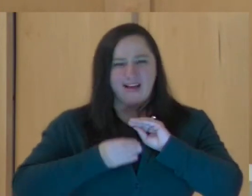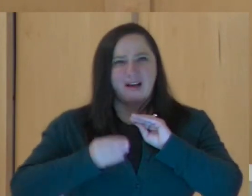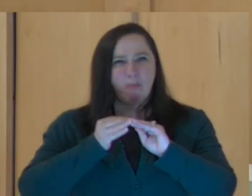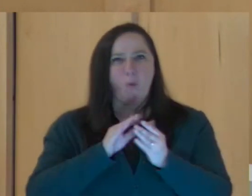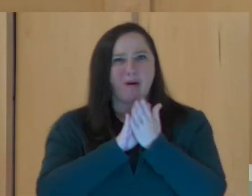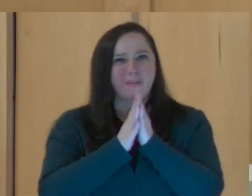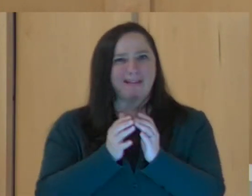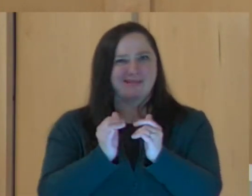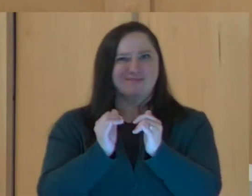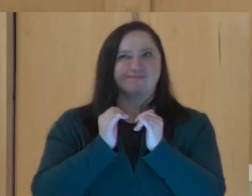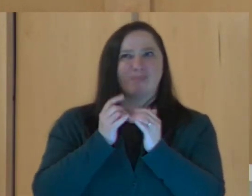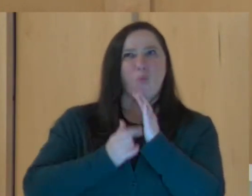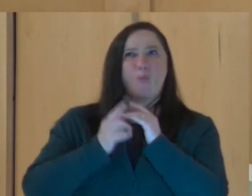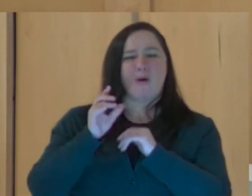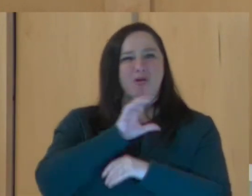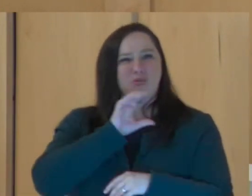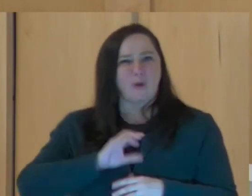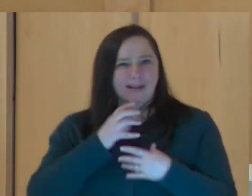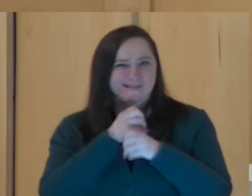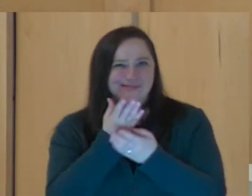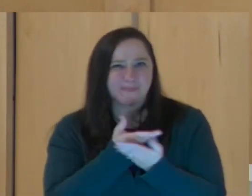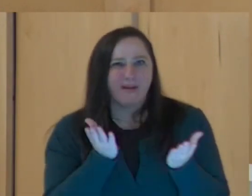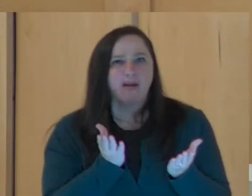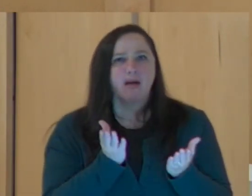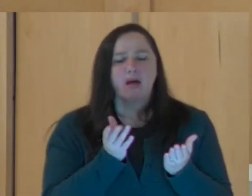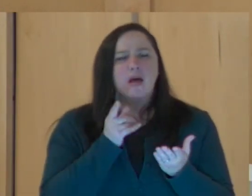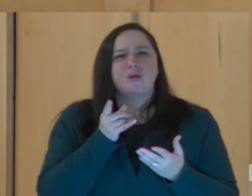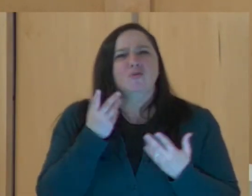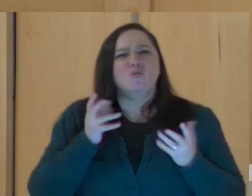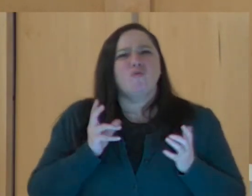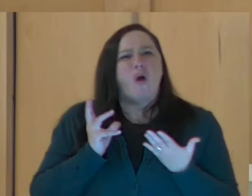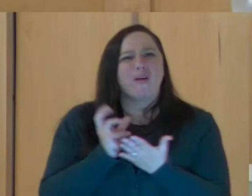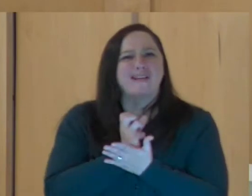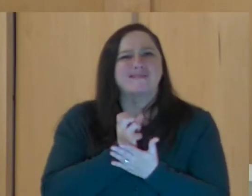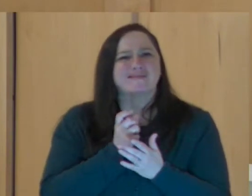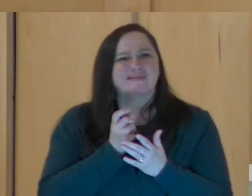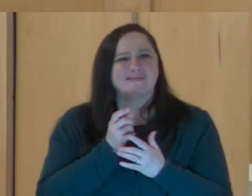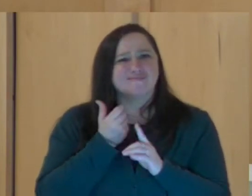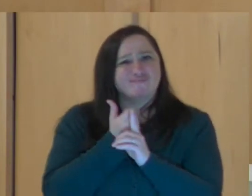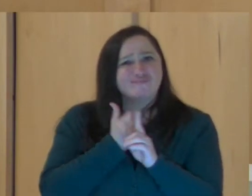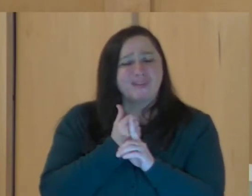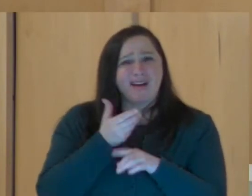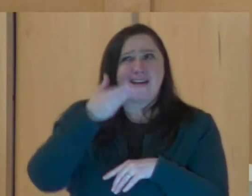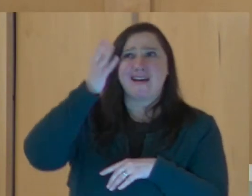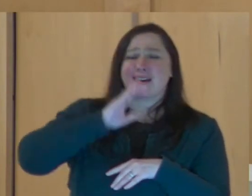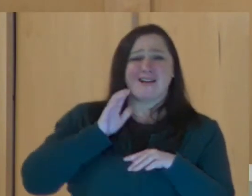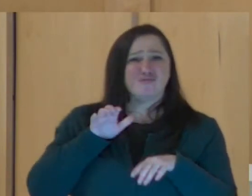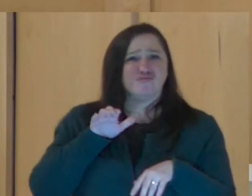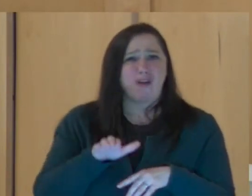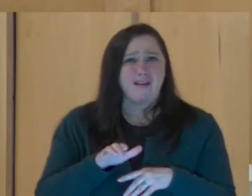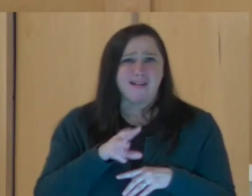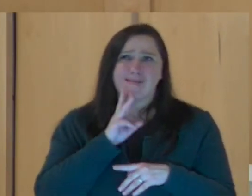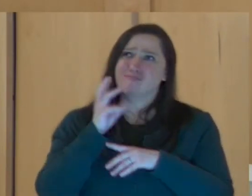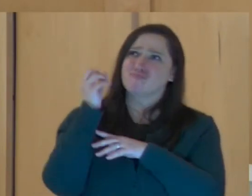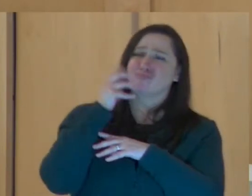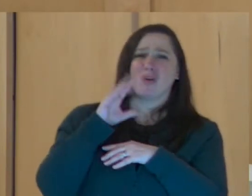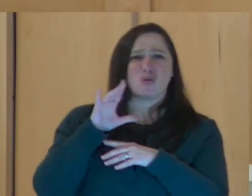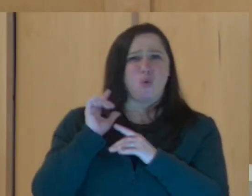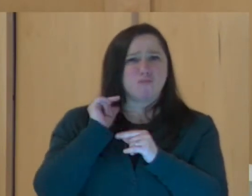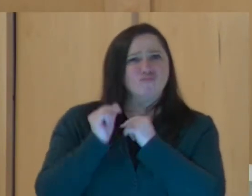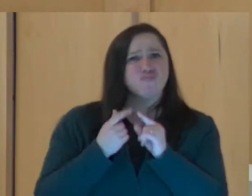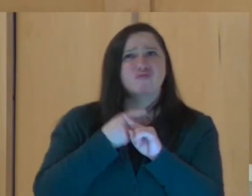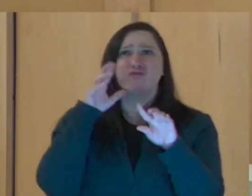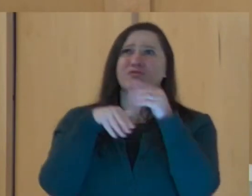Christ. What have you already attained? You're God's child through baptism. You're an heir of heaven. Paul